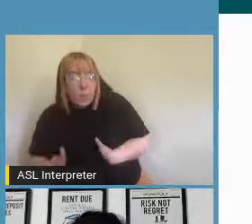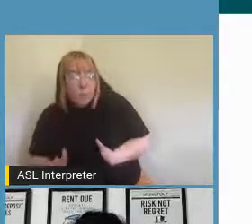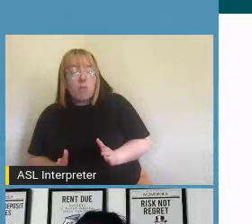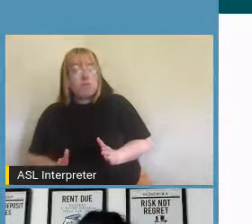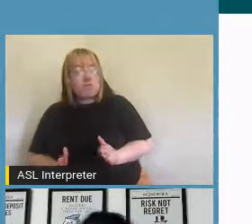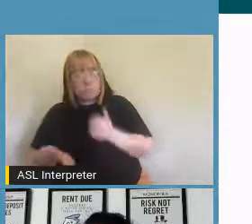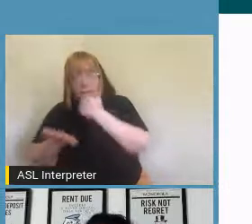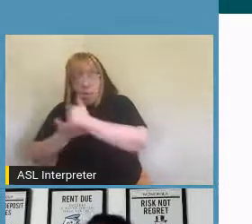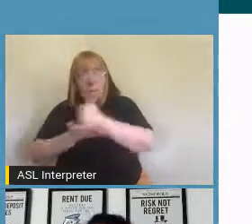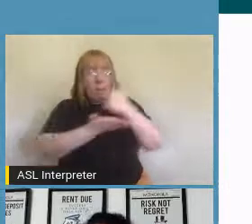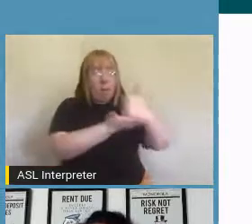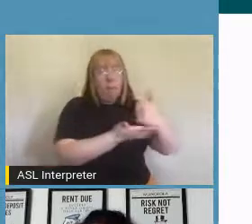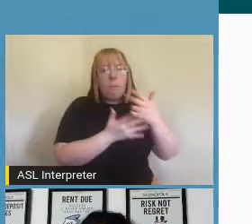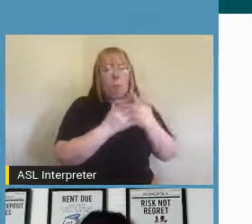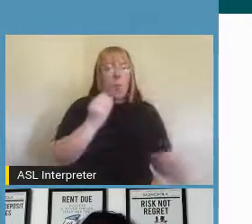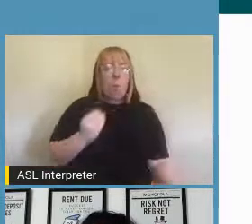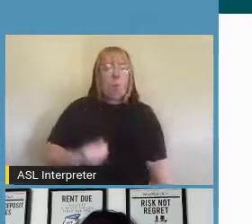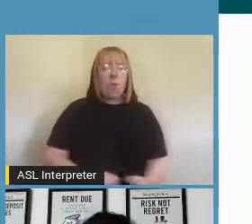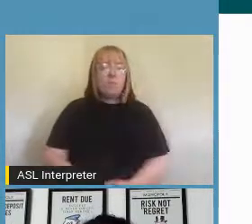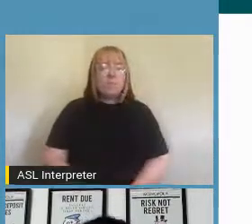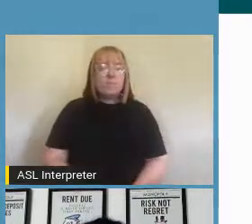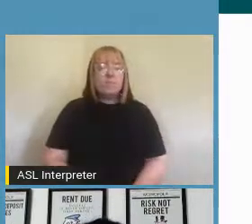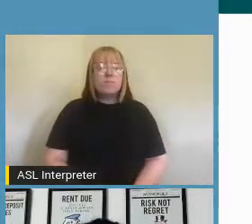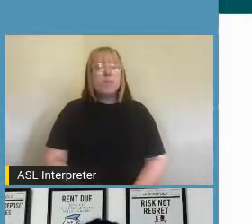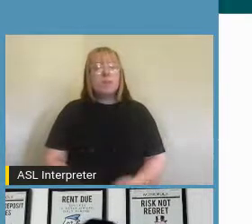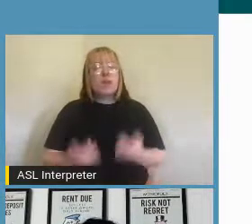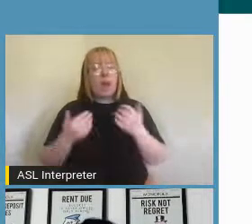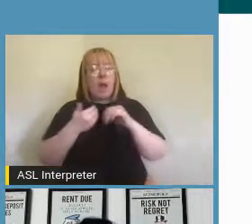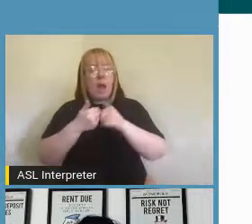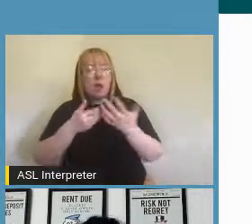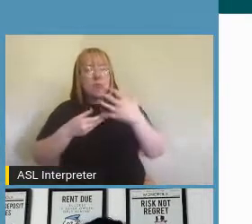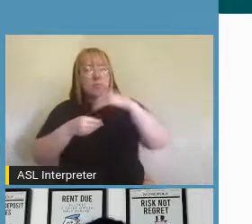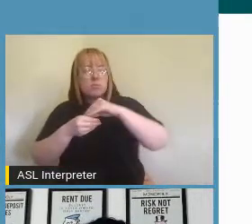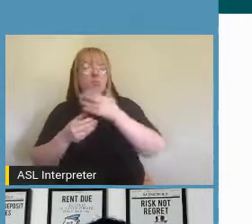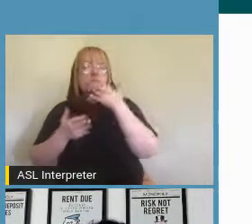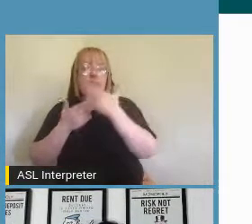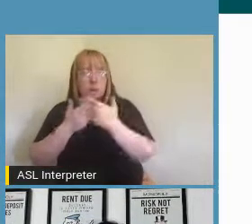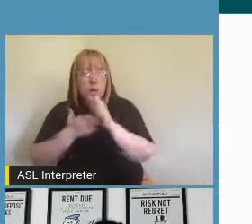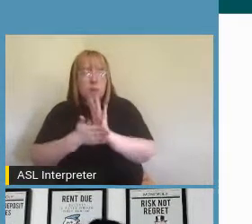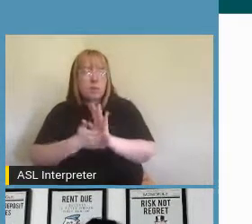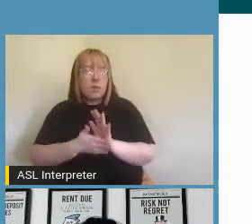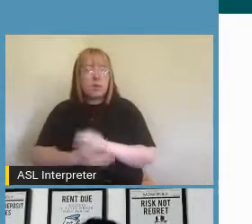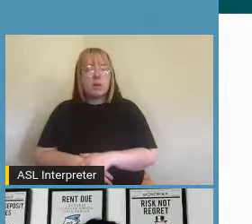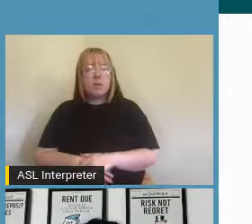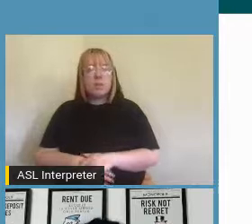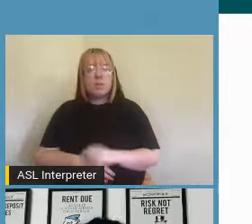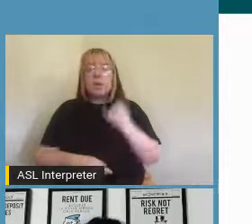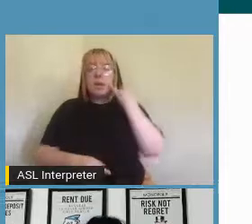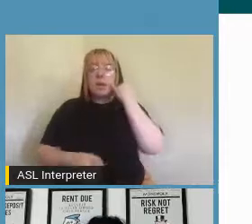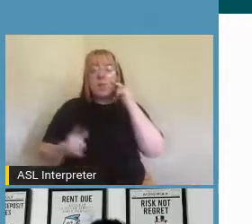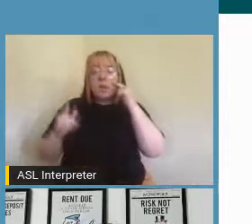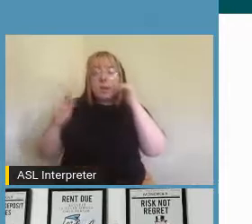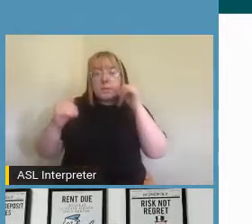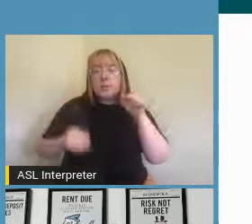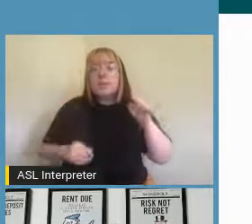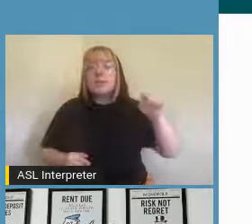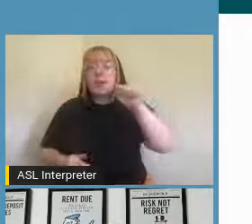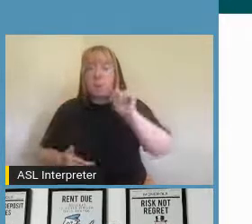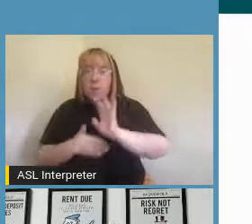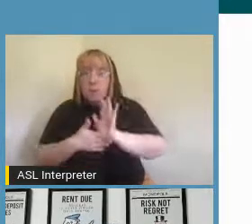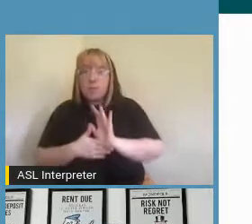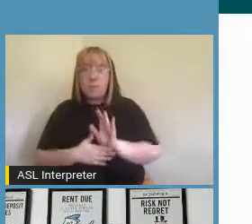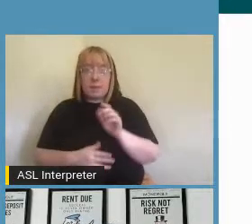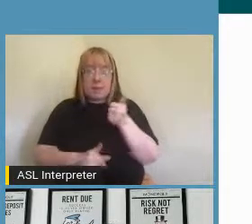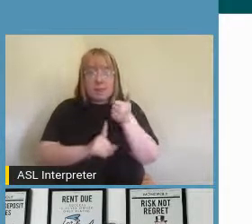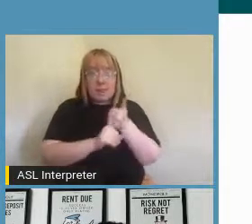making this video, how to capture great footage. Now, this is certainly if we are expecting them to be filming as well. This is where we're trying to provide